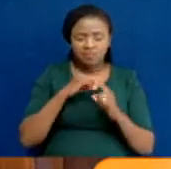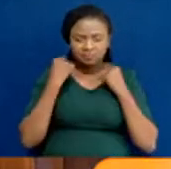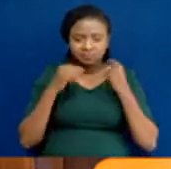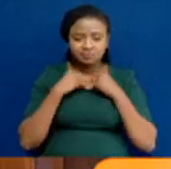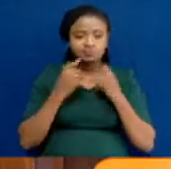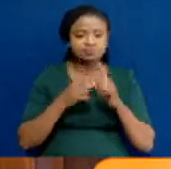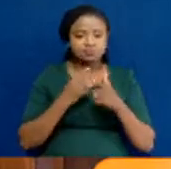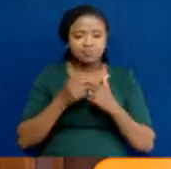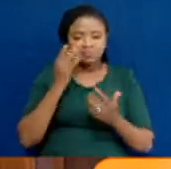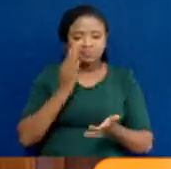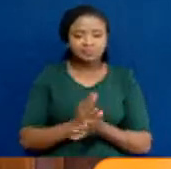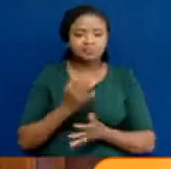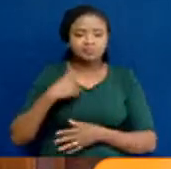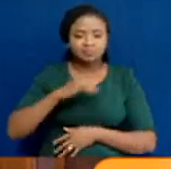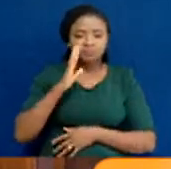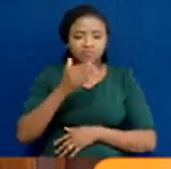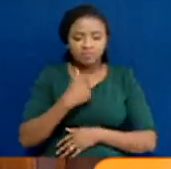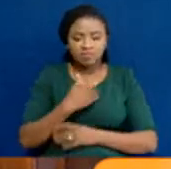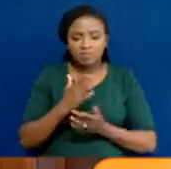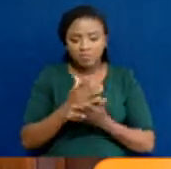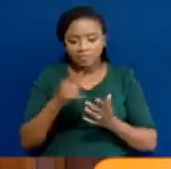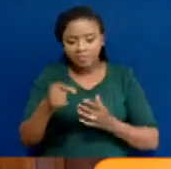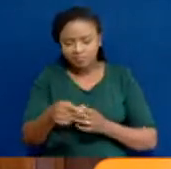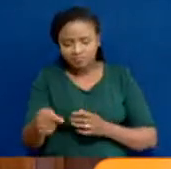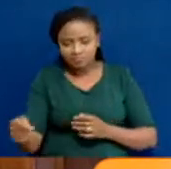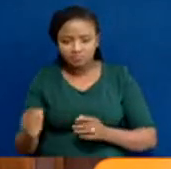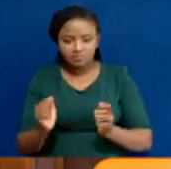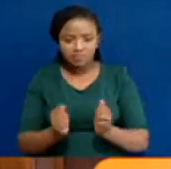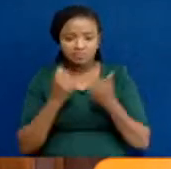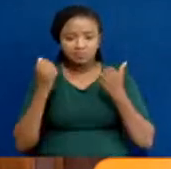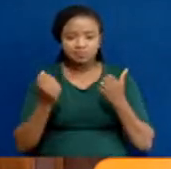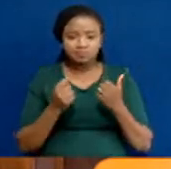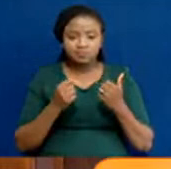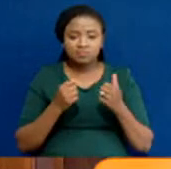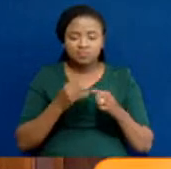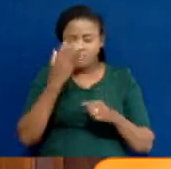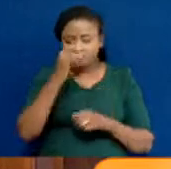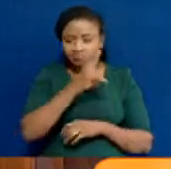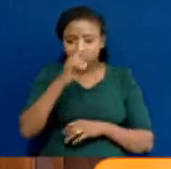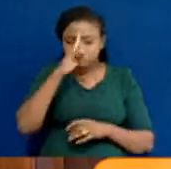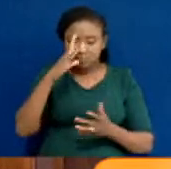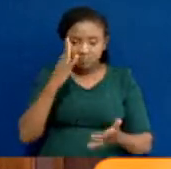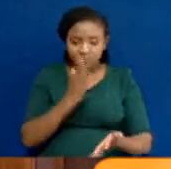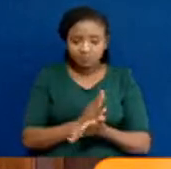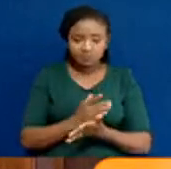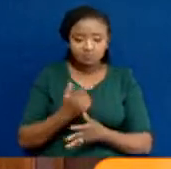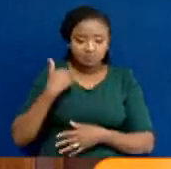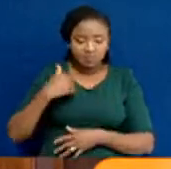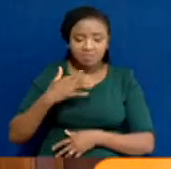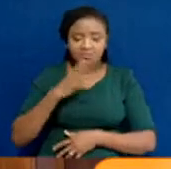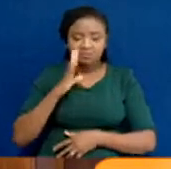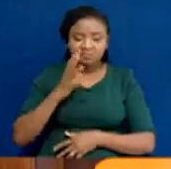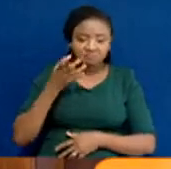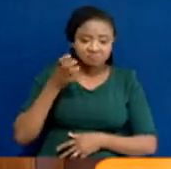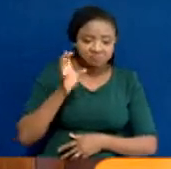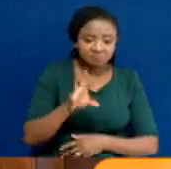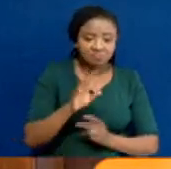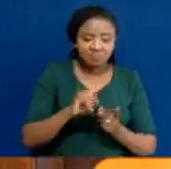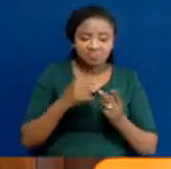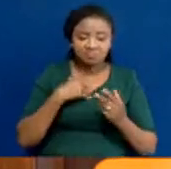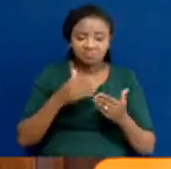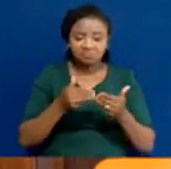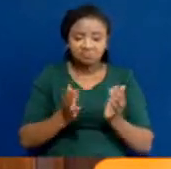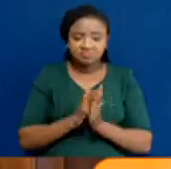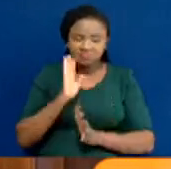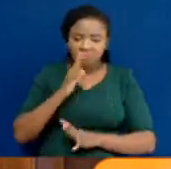happen. Like, they believe in the curses. I'm going to be cursed. My family is going to be cursed. My business